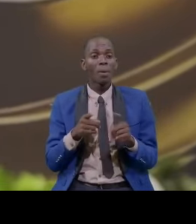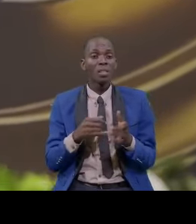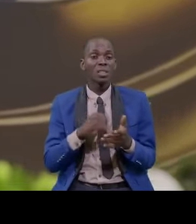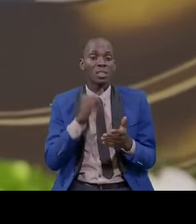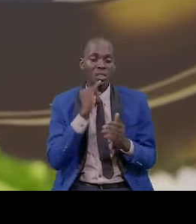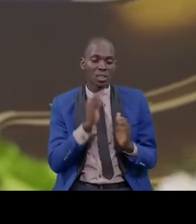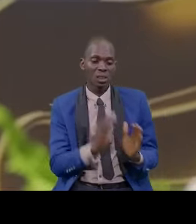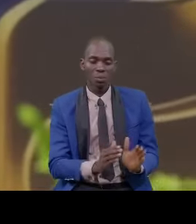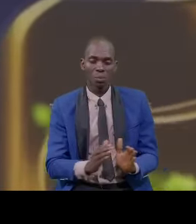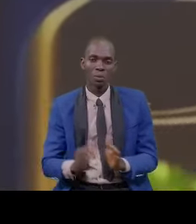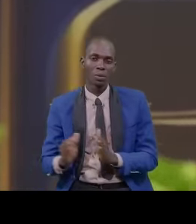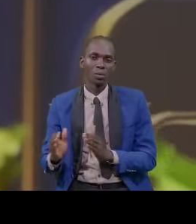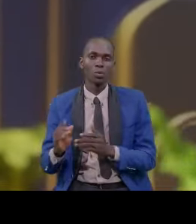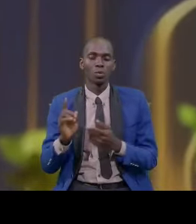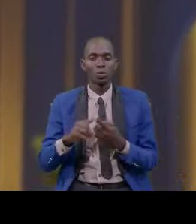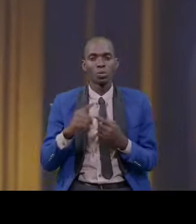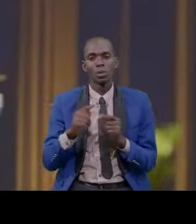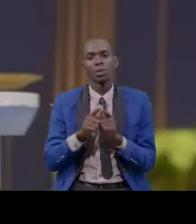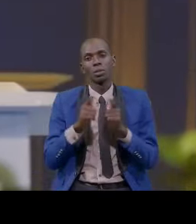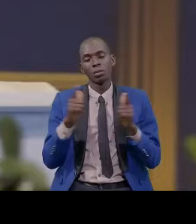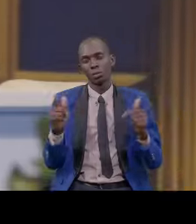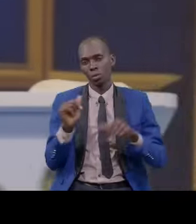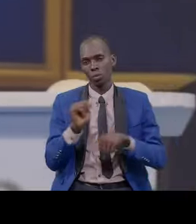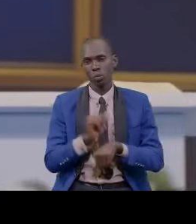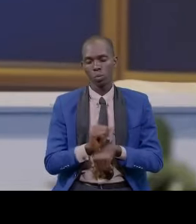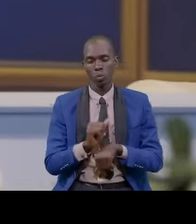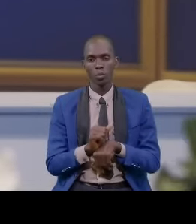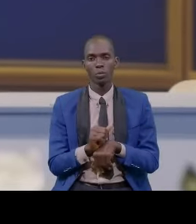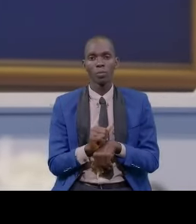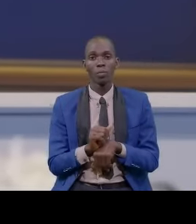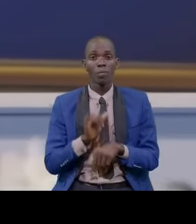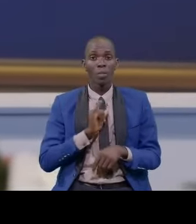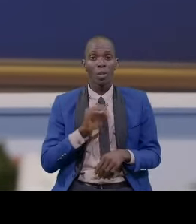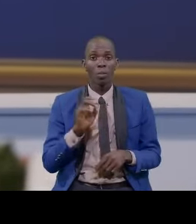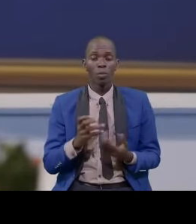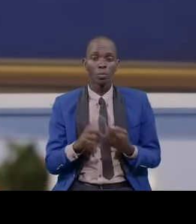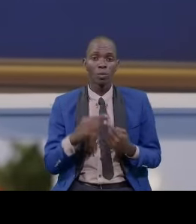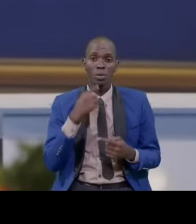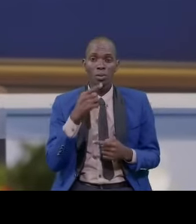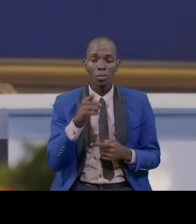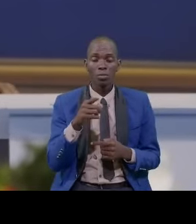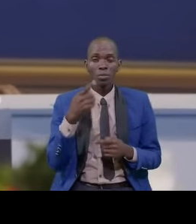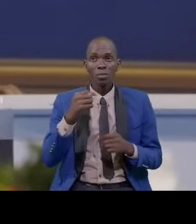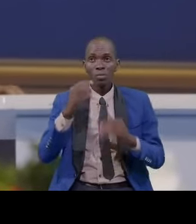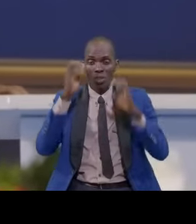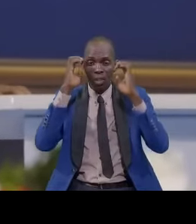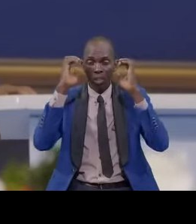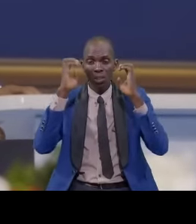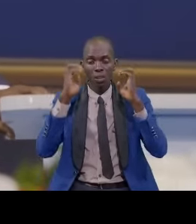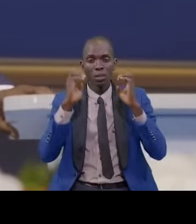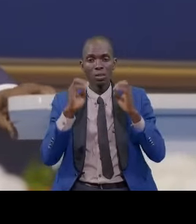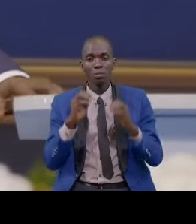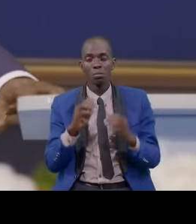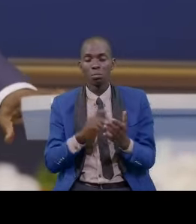you that the educational system, universities, were brought about